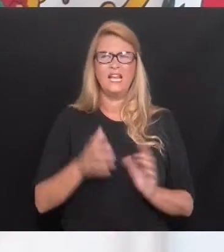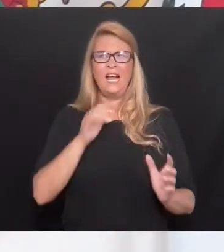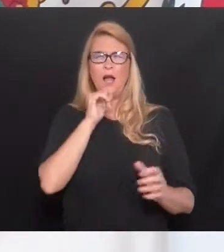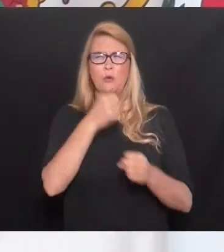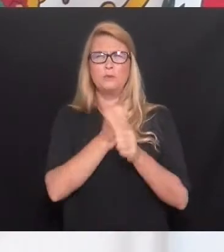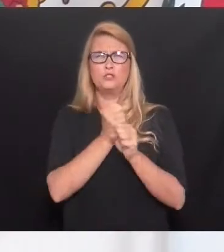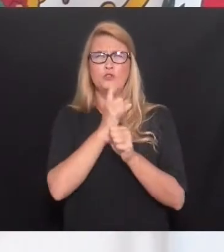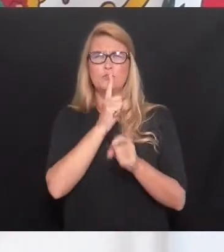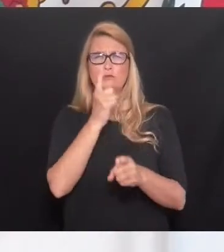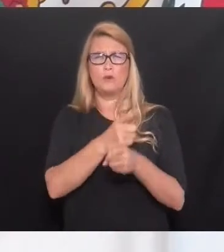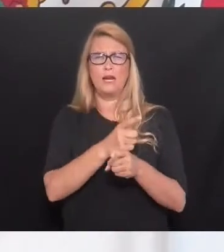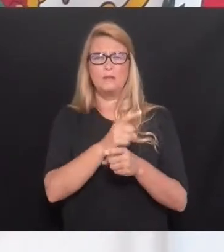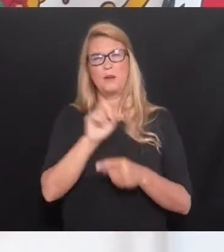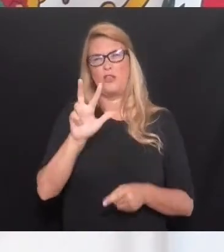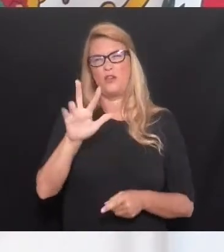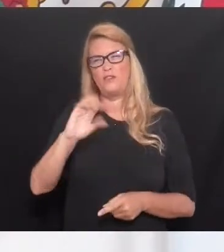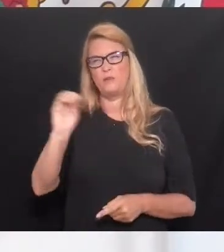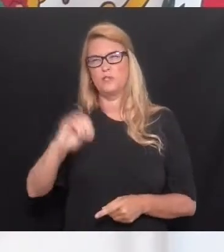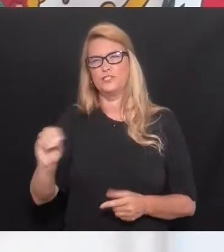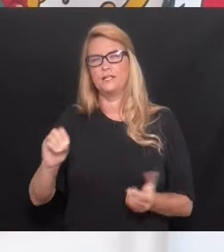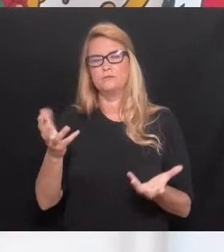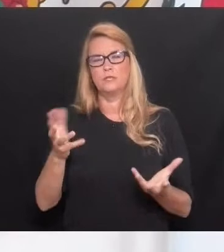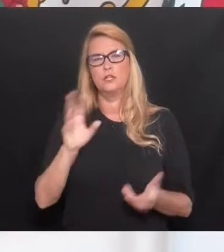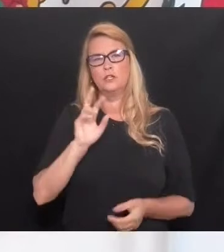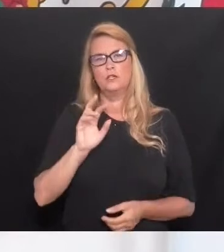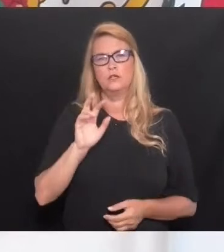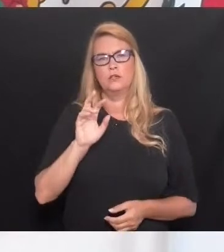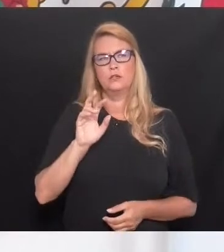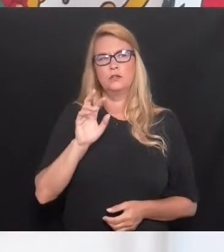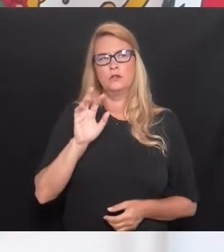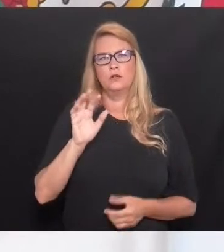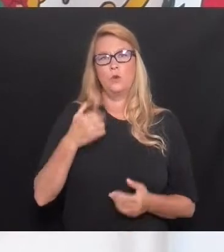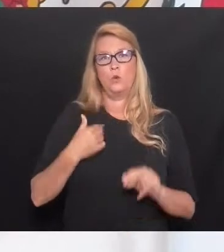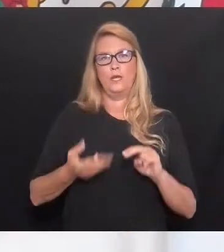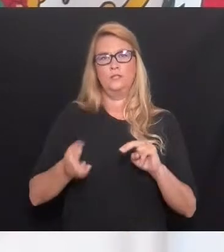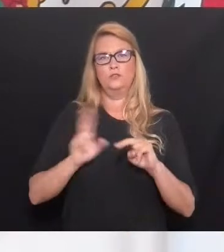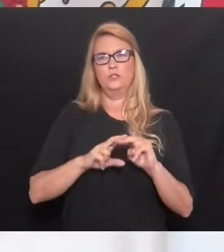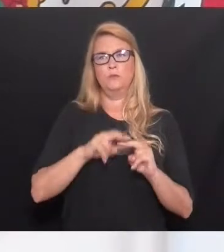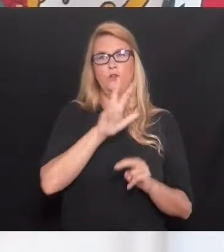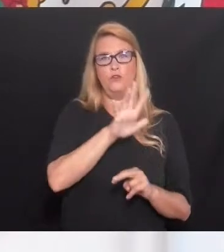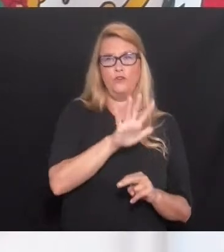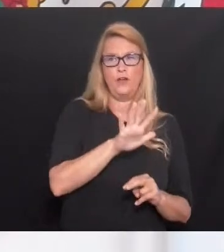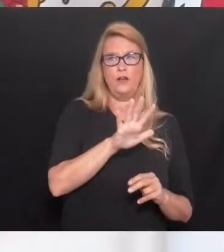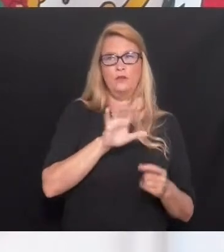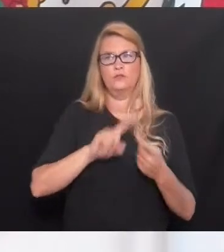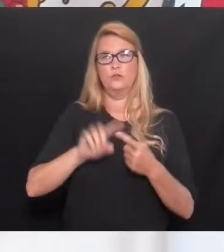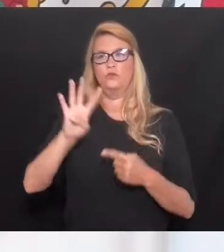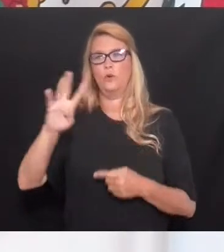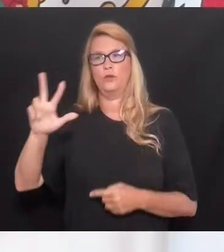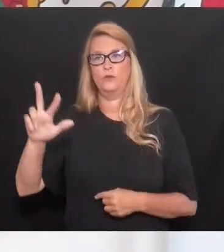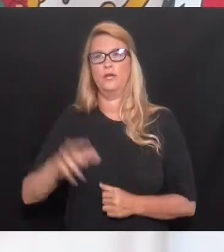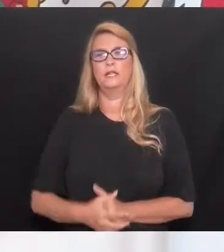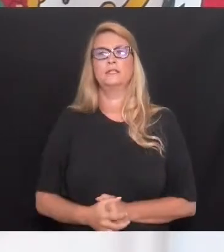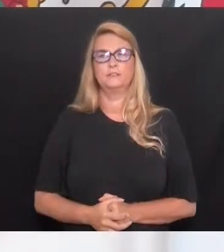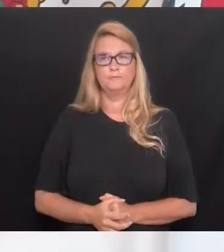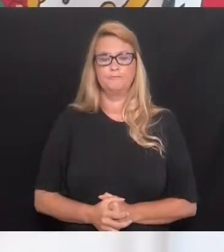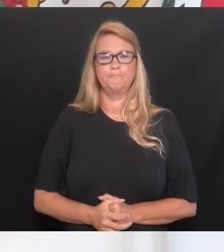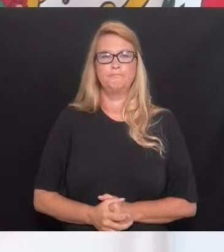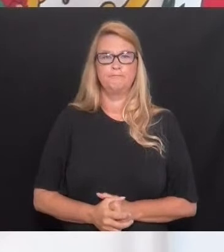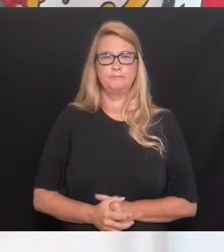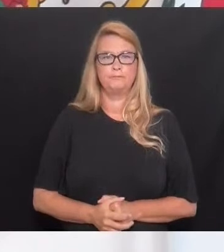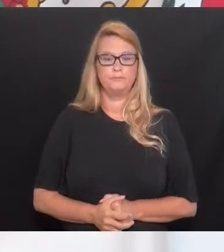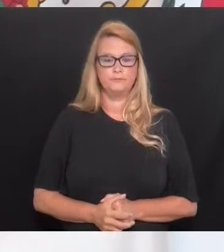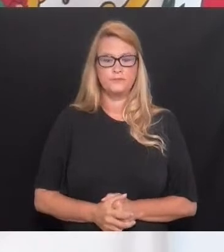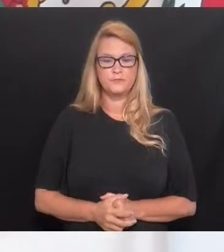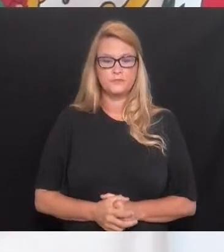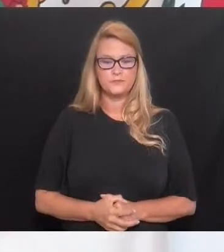more like probably 35% or something like that. We're at 35, I think. We jumped from 35 to 43, yeah. Okay, well,